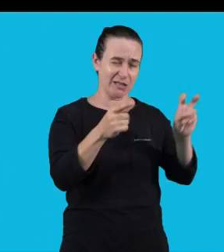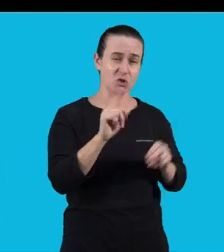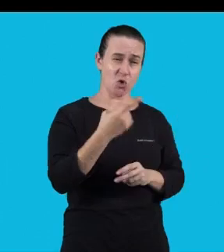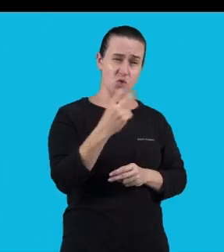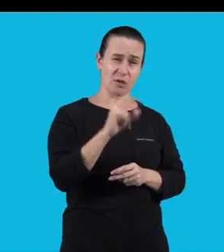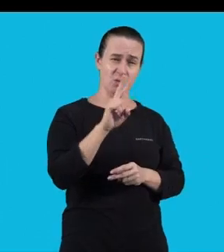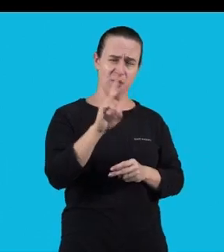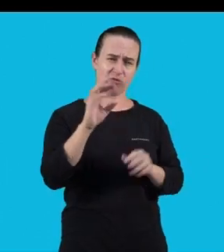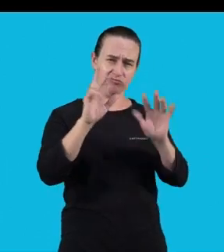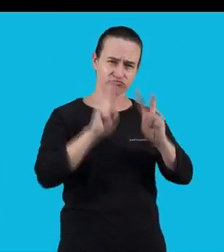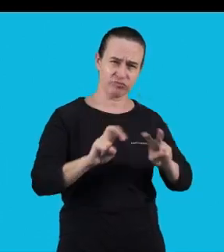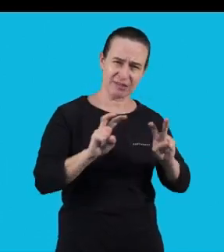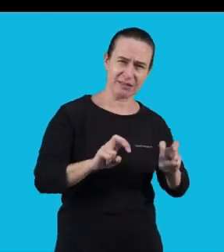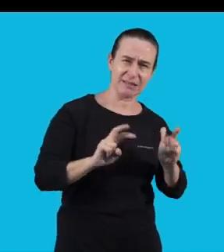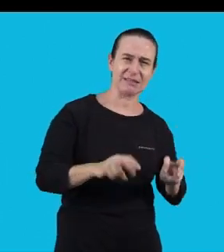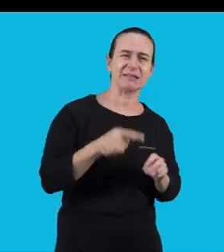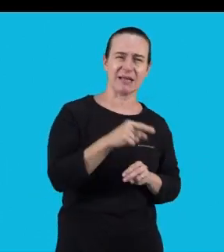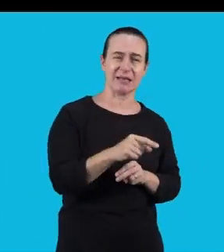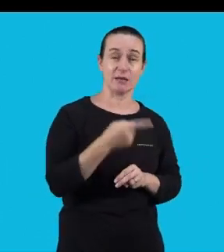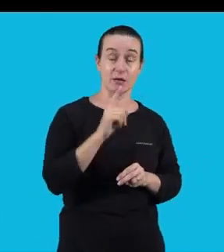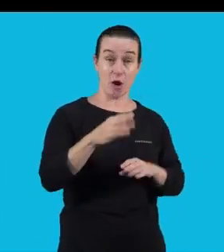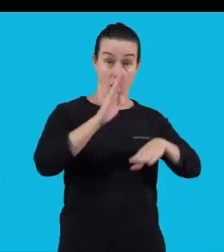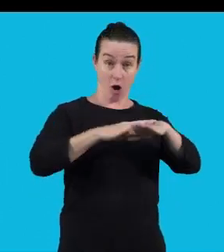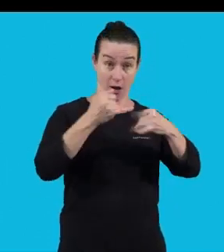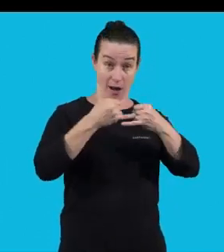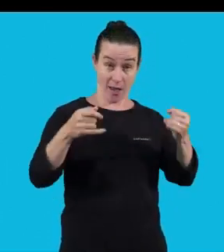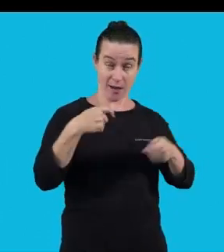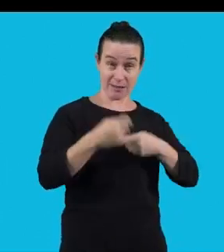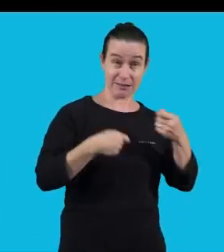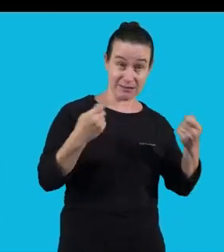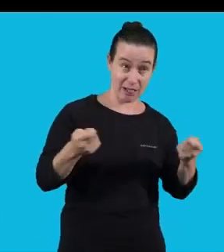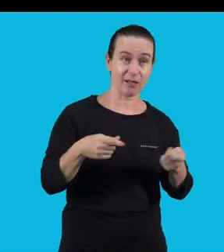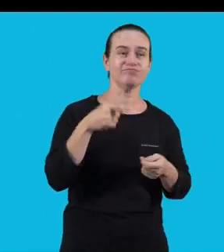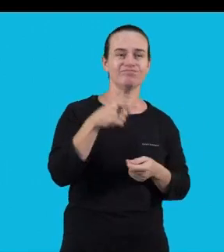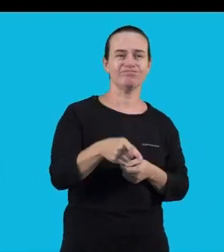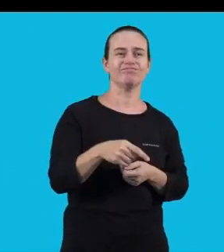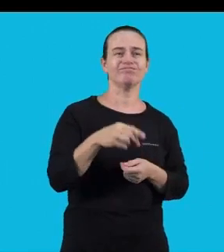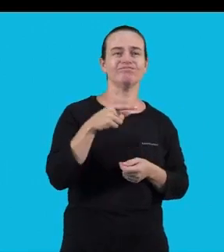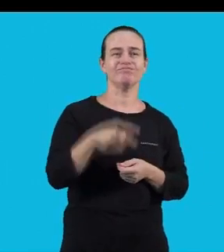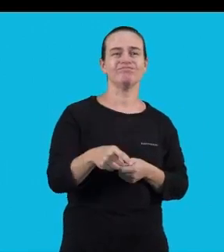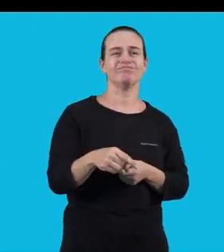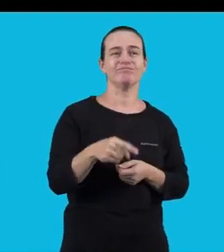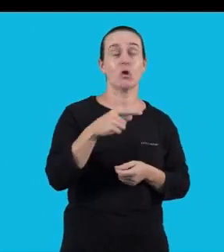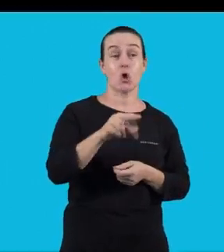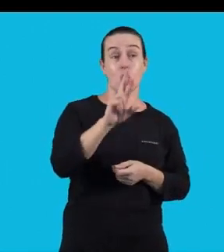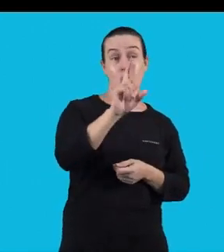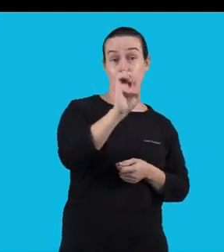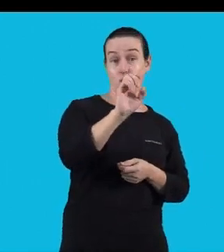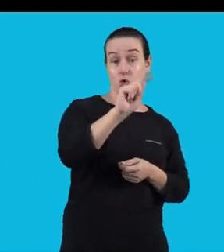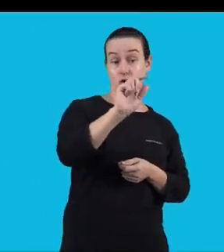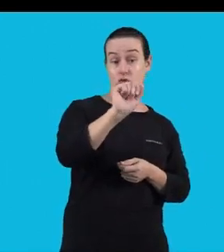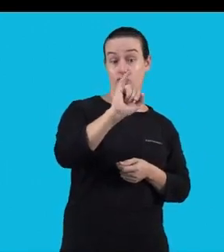Online, retail sales worldwide is projected. Here I see the problem. Retail sales,